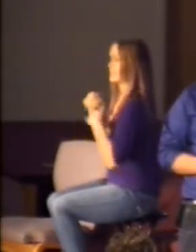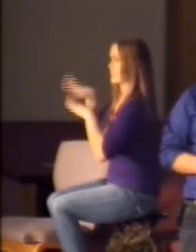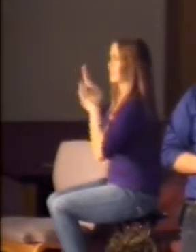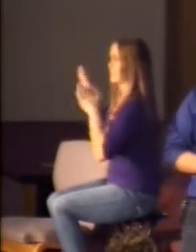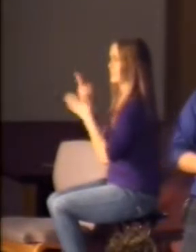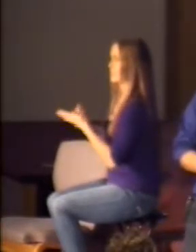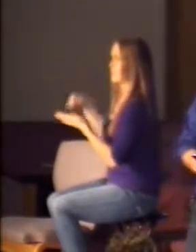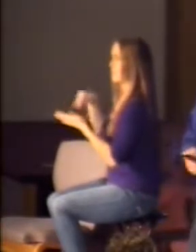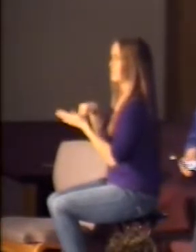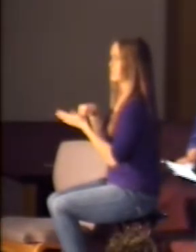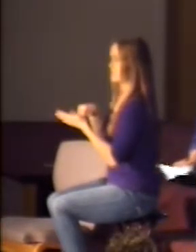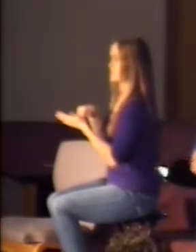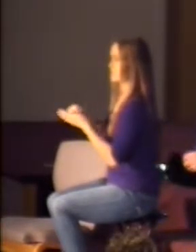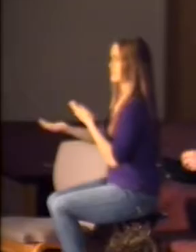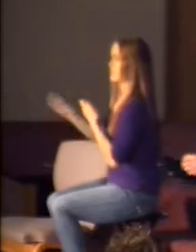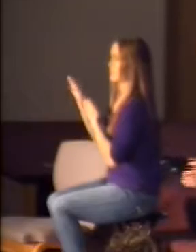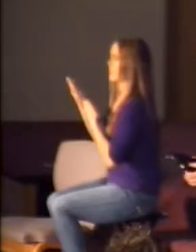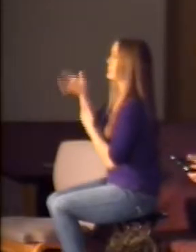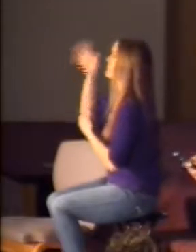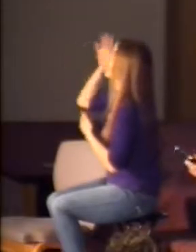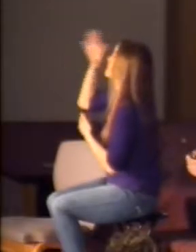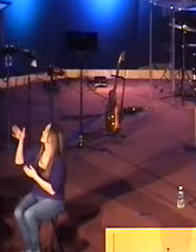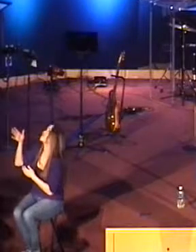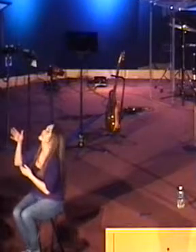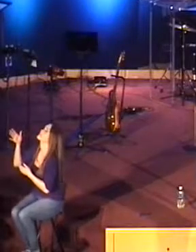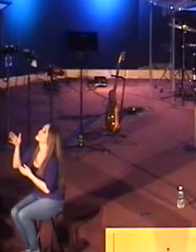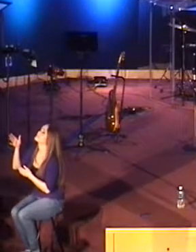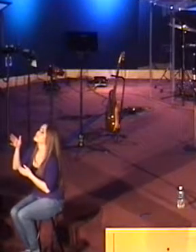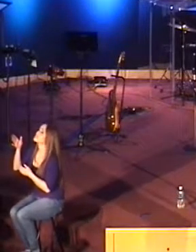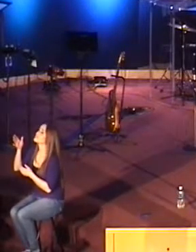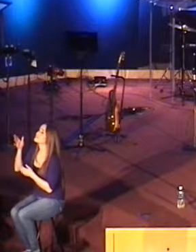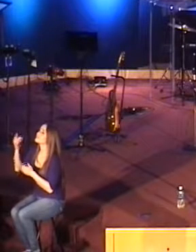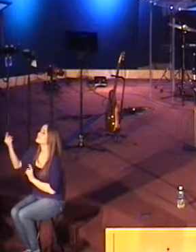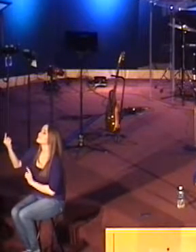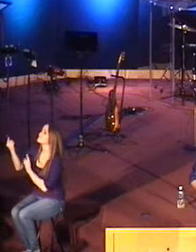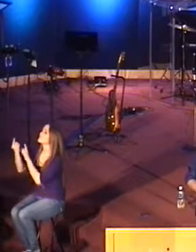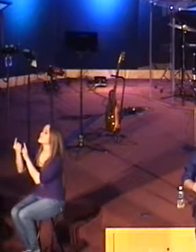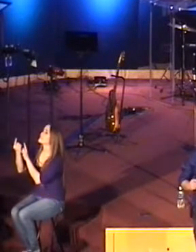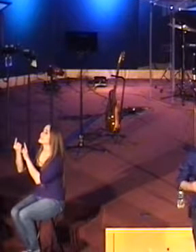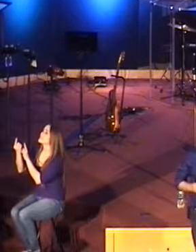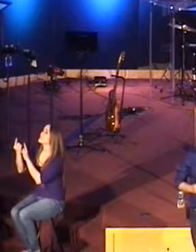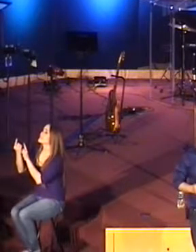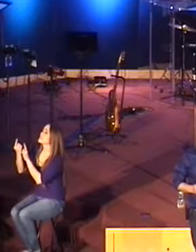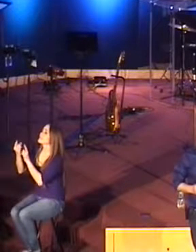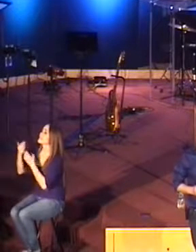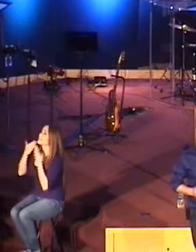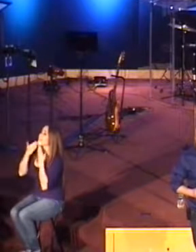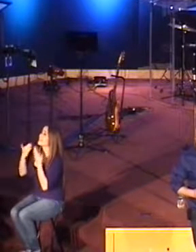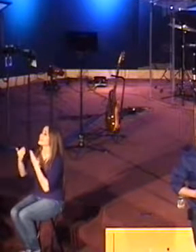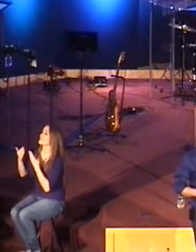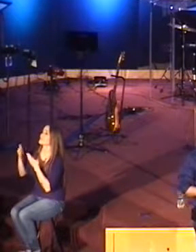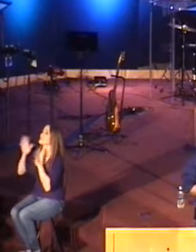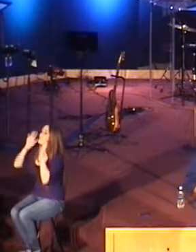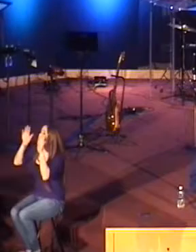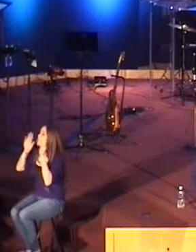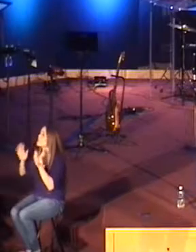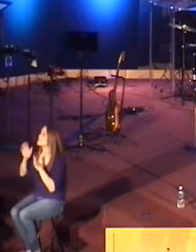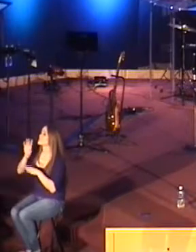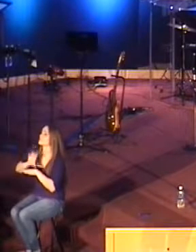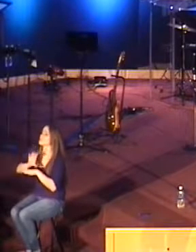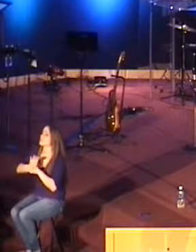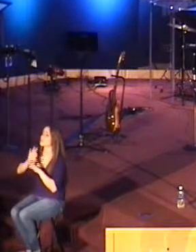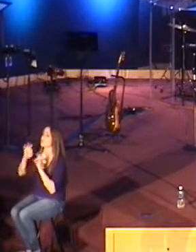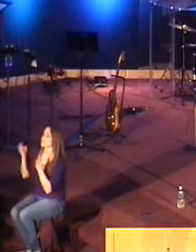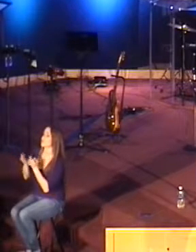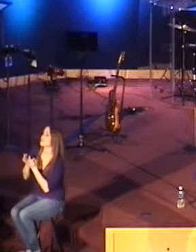morning. Father, I come before you this morning thankful for a wonderful church family. They have supported me